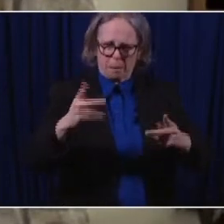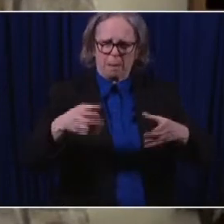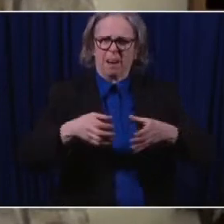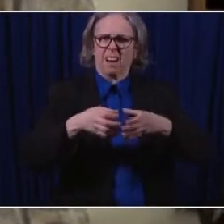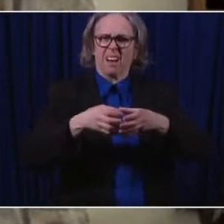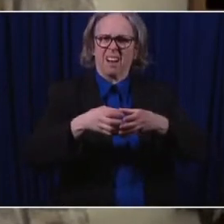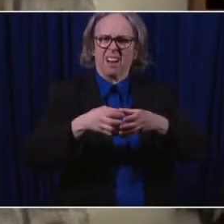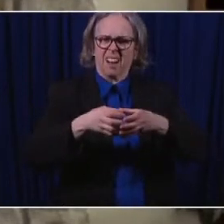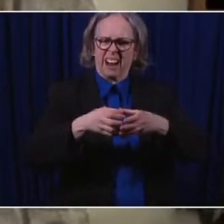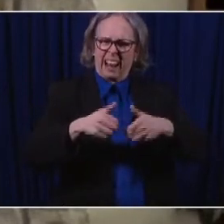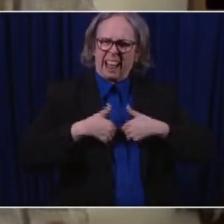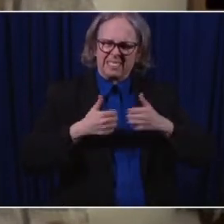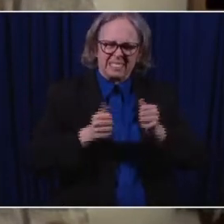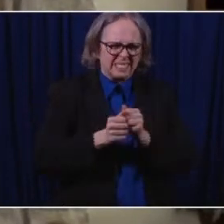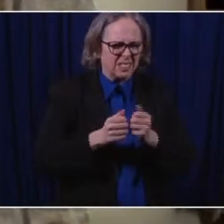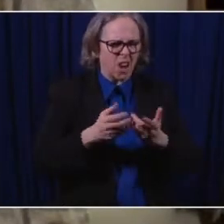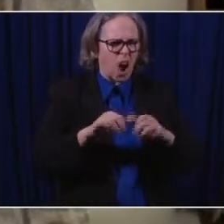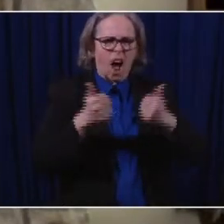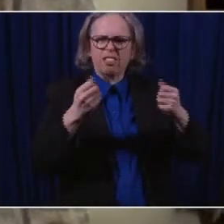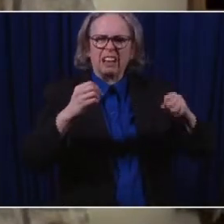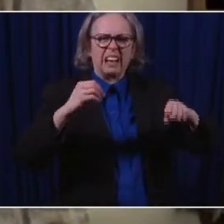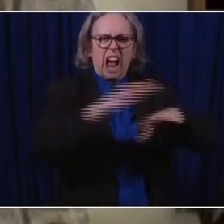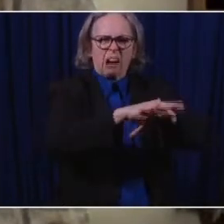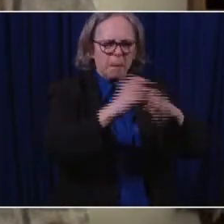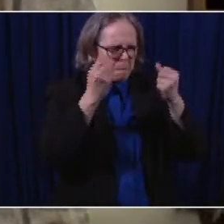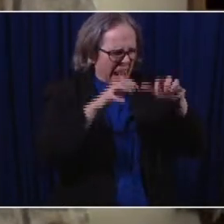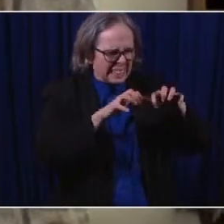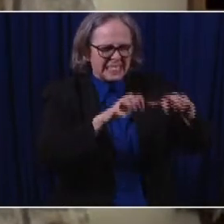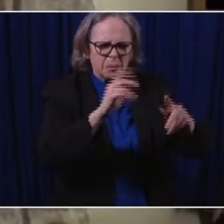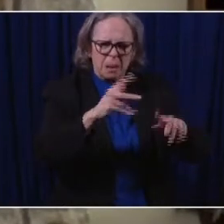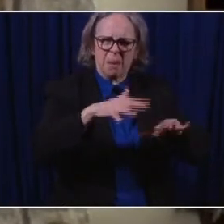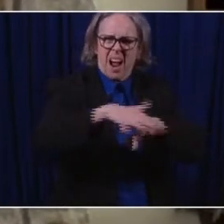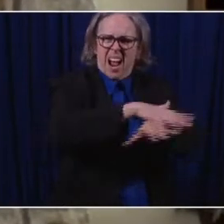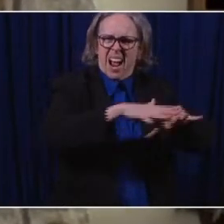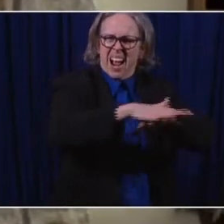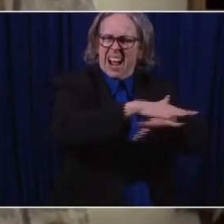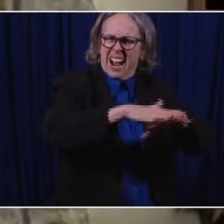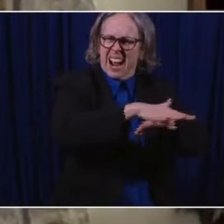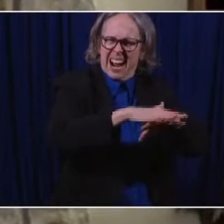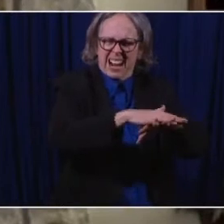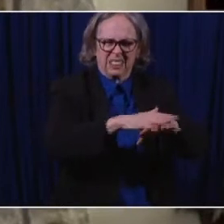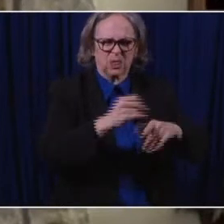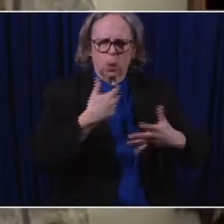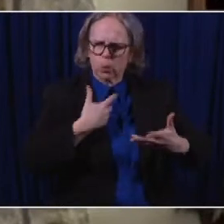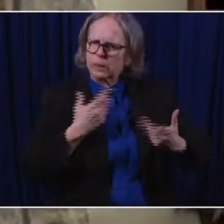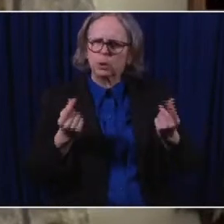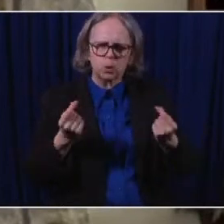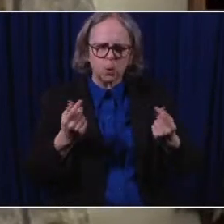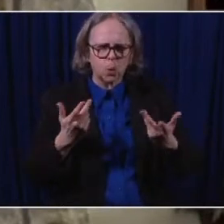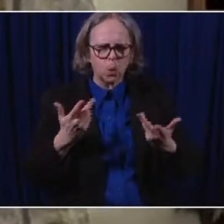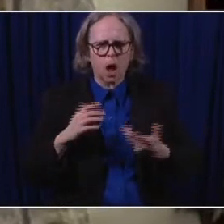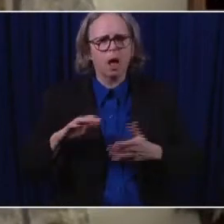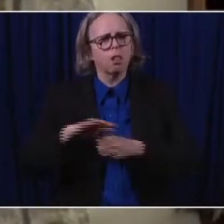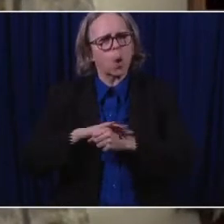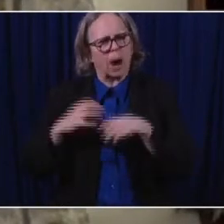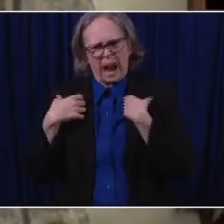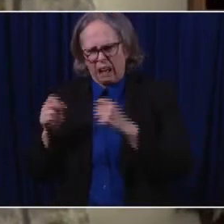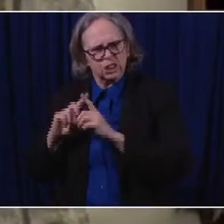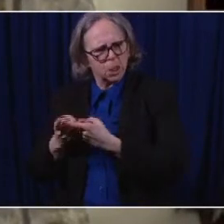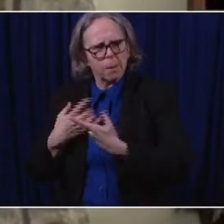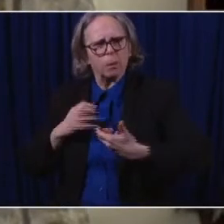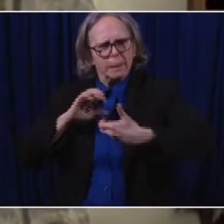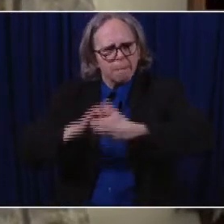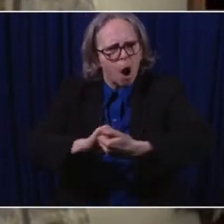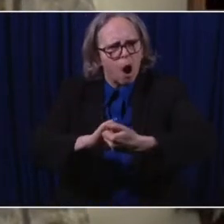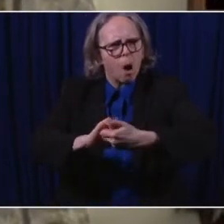sometimes more. But we've been working with our local health departments in regard to, how we reach everybody in the state, and certainly